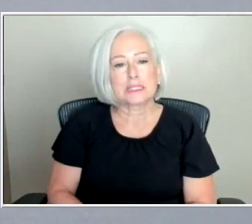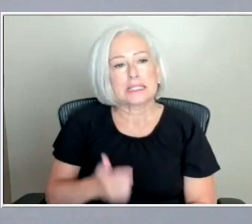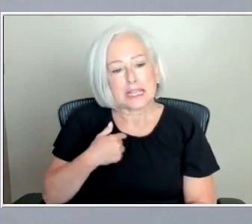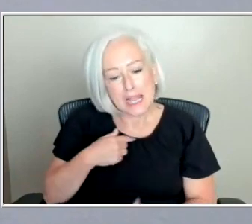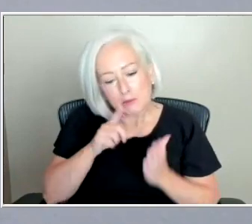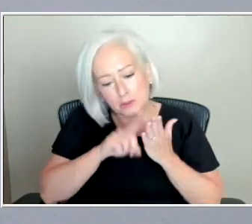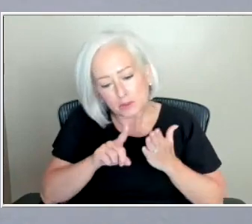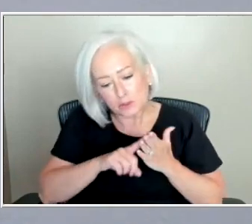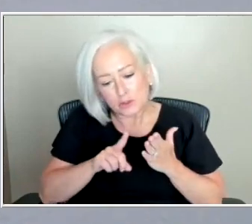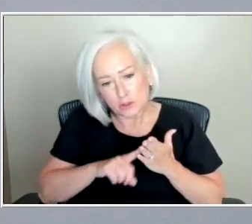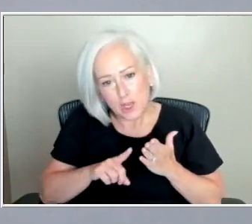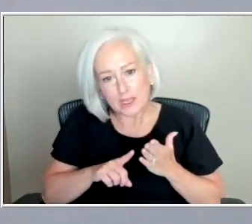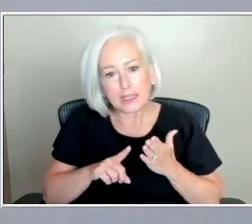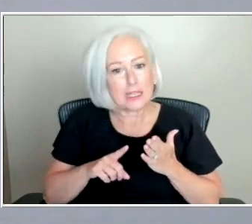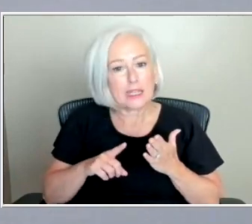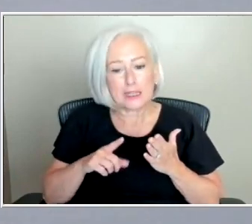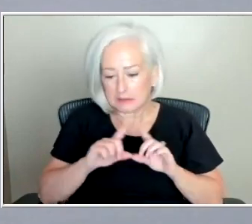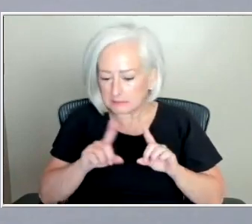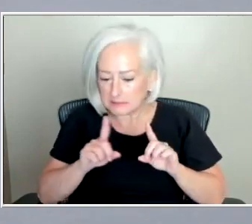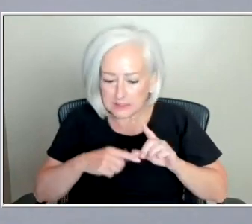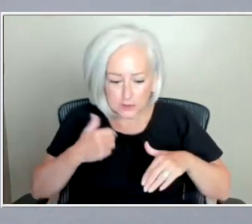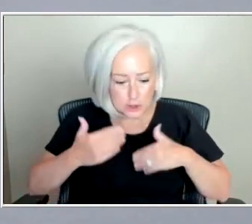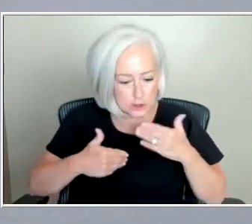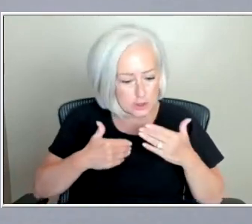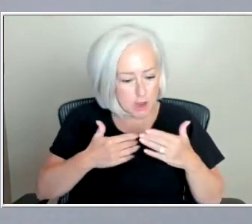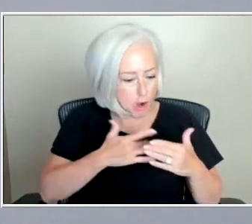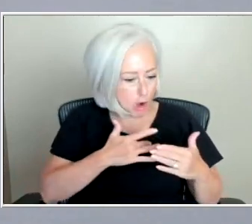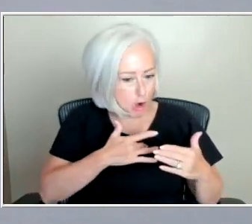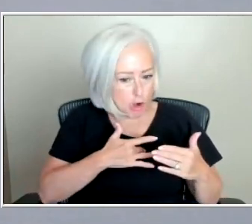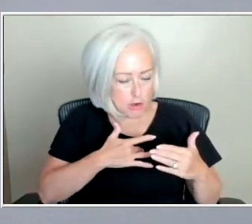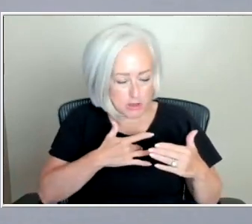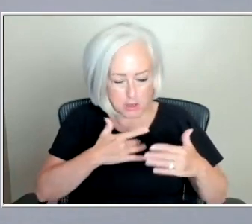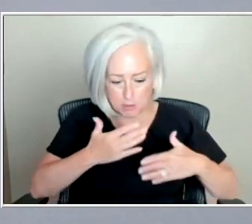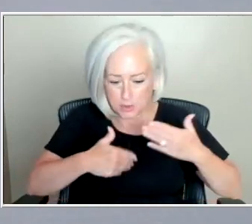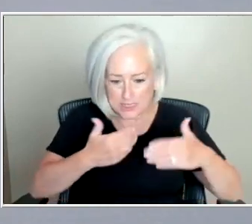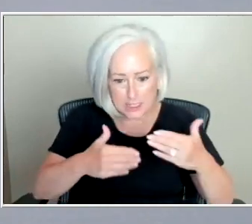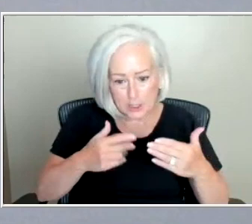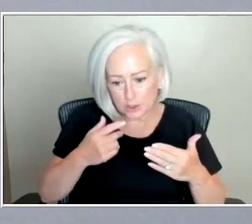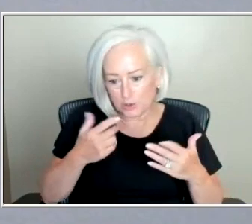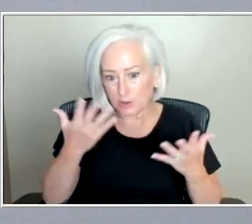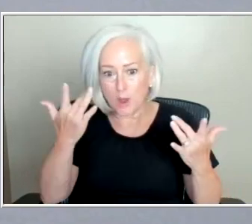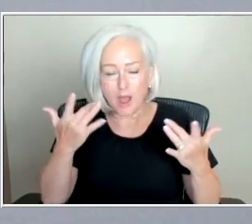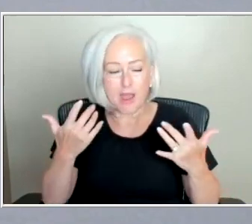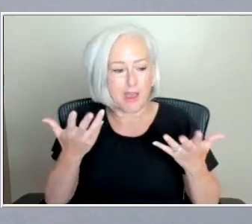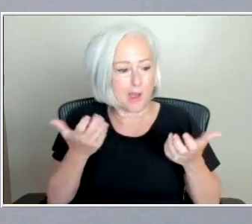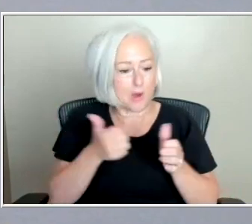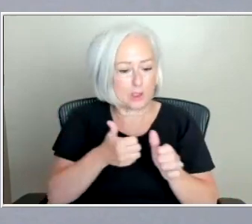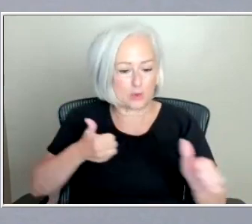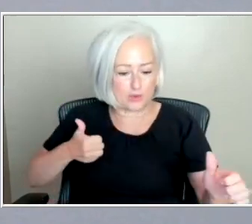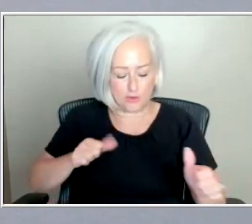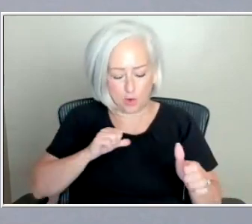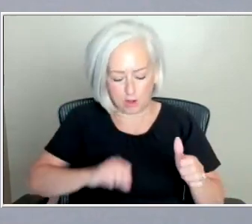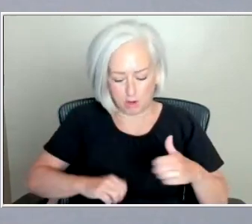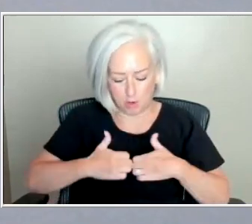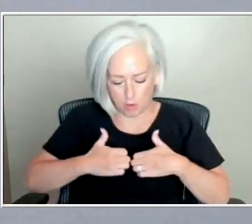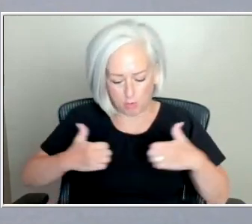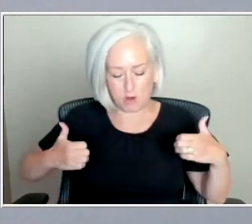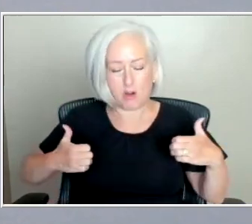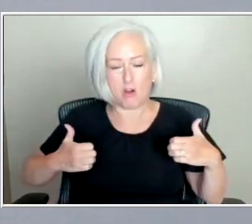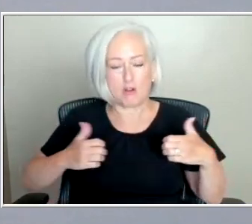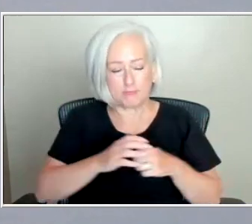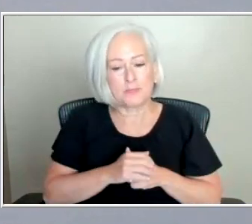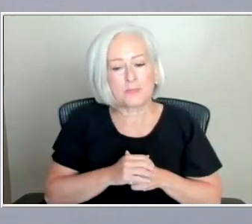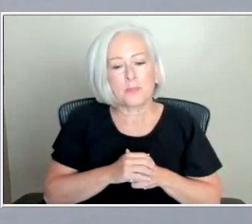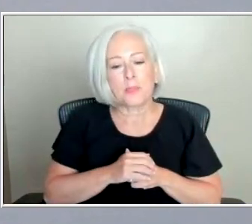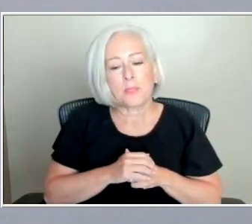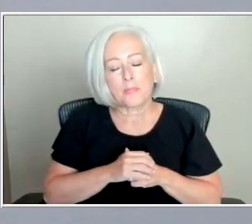heart procedures as I was growing up because I just really wanted to avoid open heart surgery as much as possible.